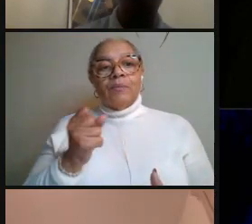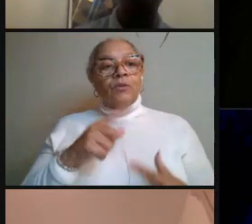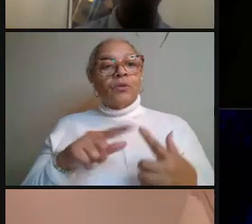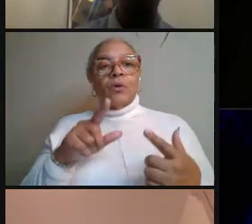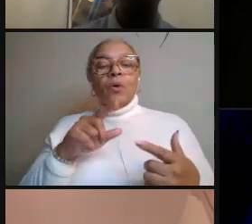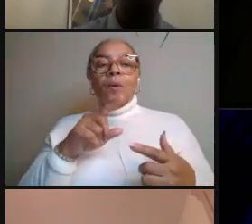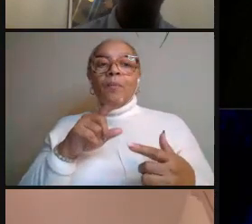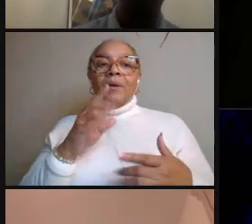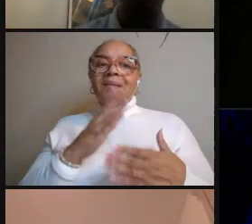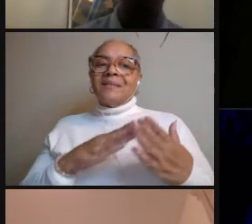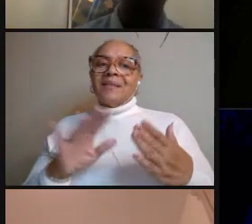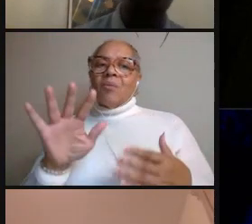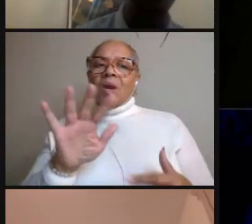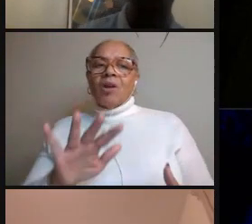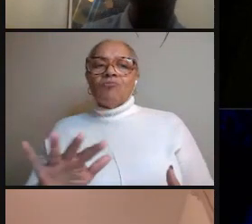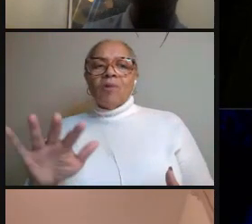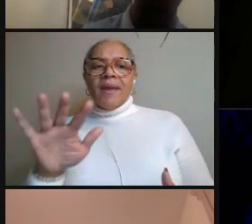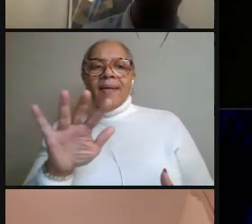somewhere around.